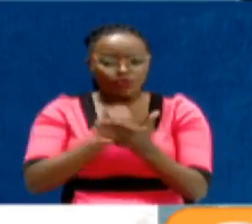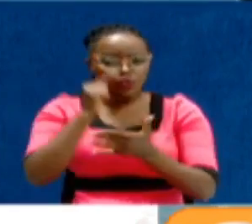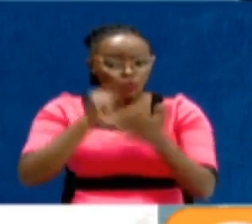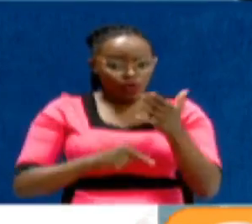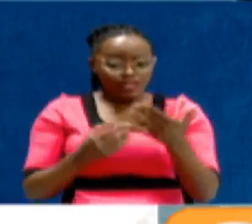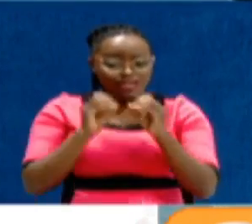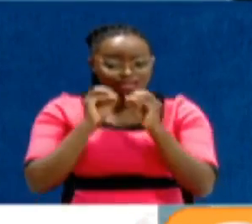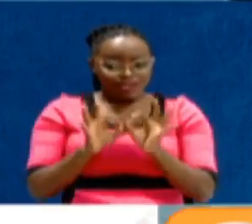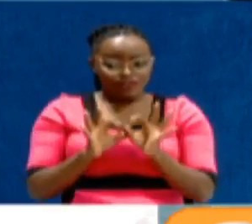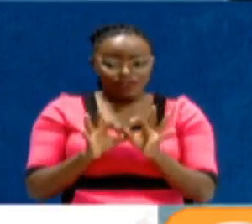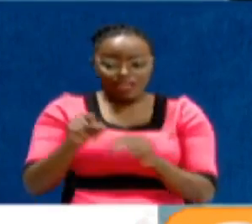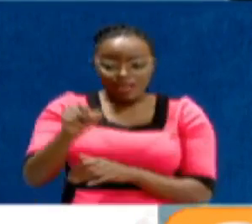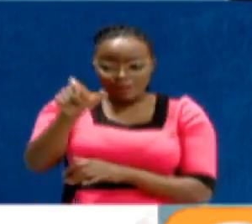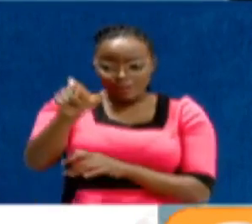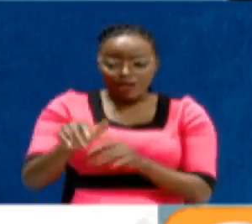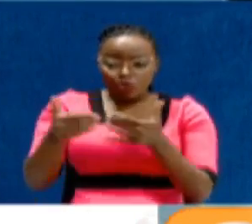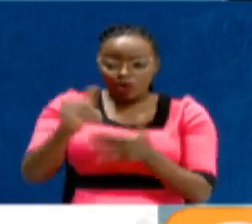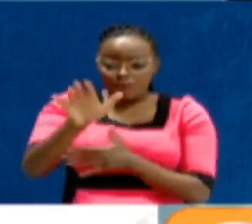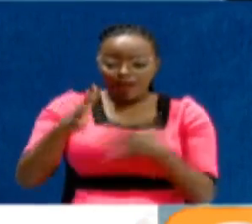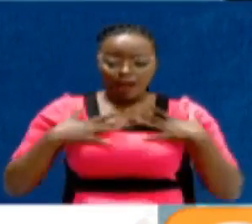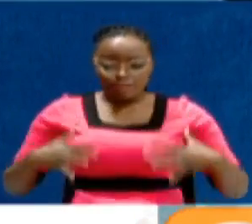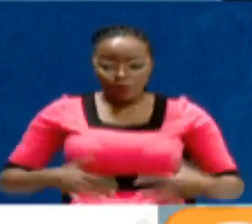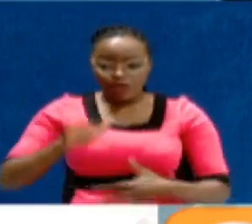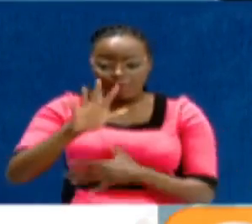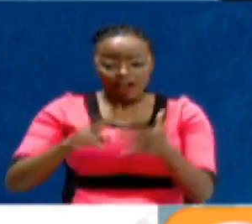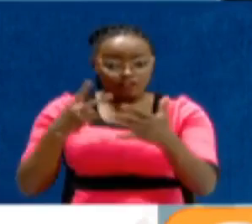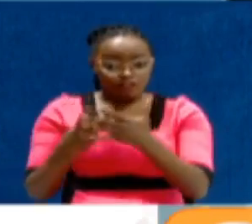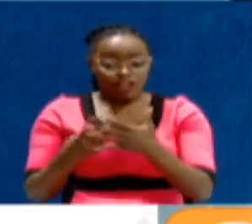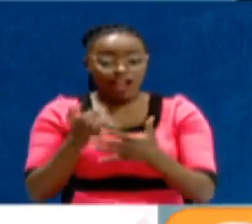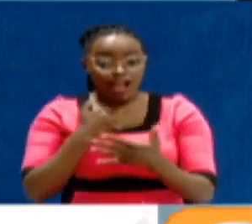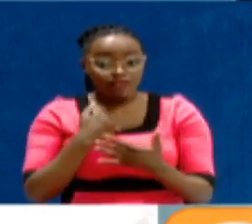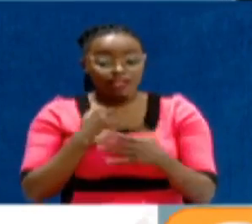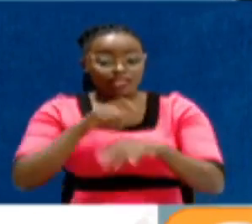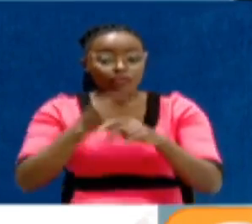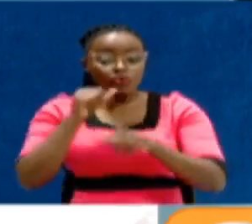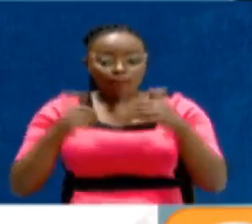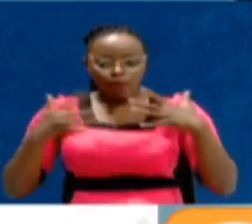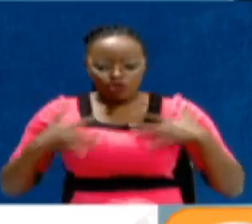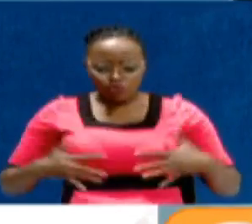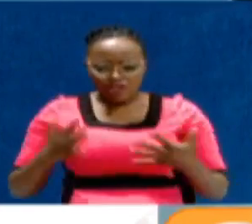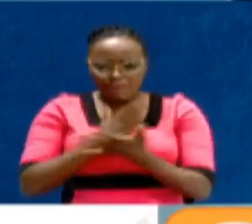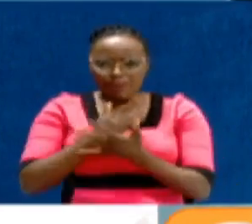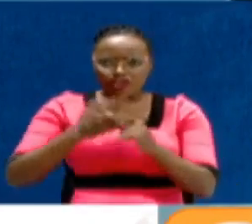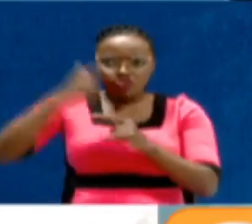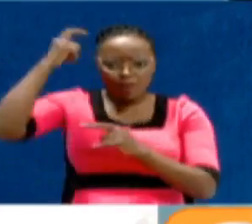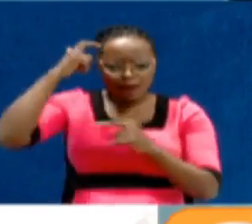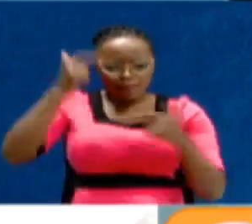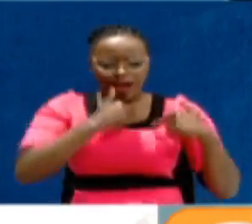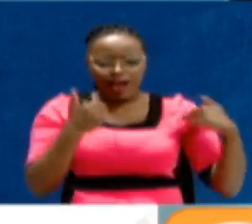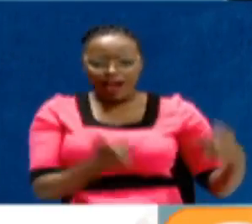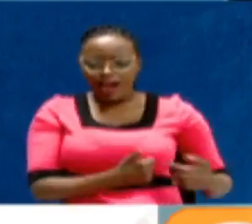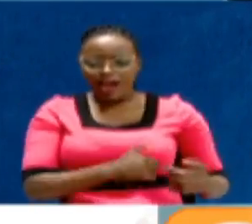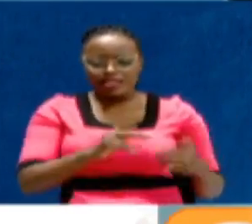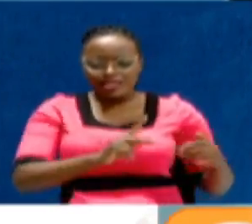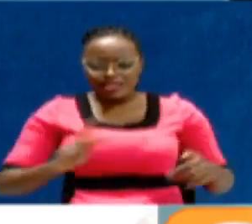if one or more of your main organs are failing. And when you talk about your organs, you're talking from the brain, the heart,